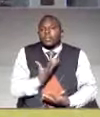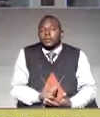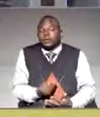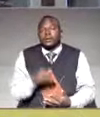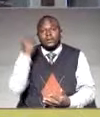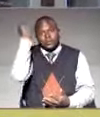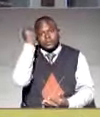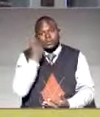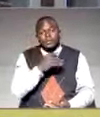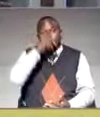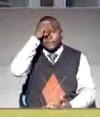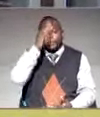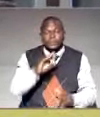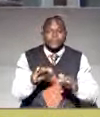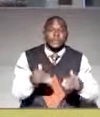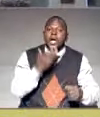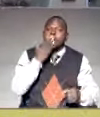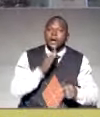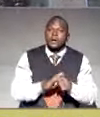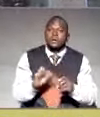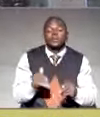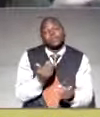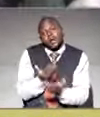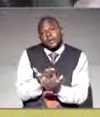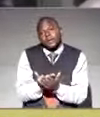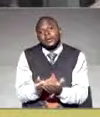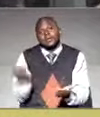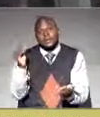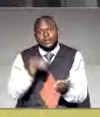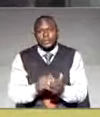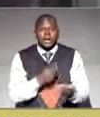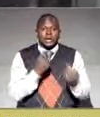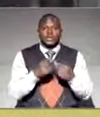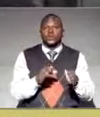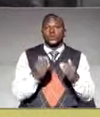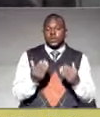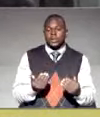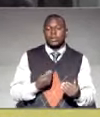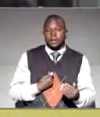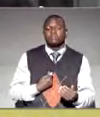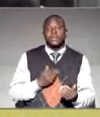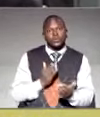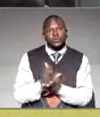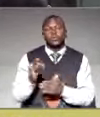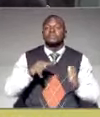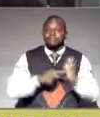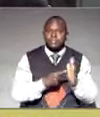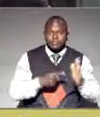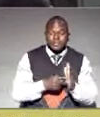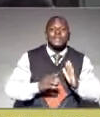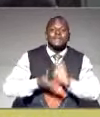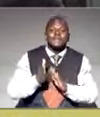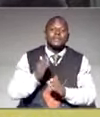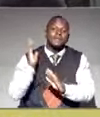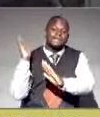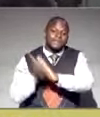court's decision, to which they promised an appeal. And as I talk now, we have strict instructions to immediately